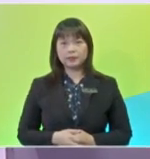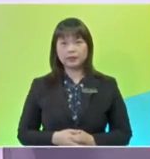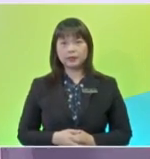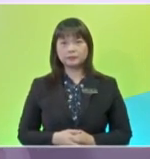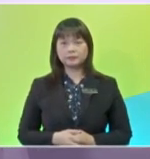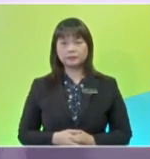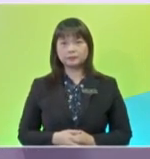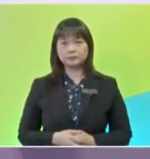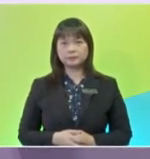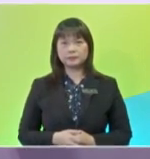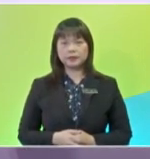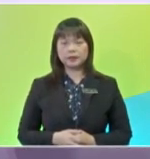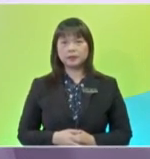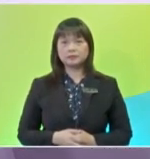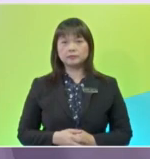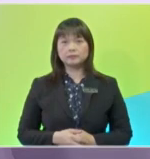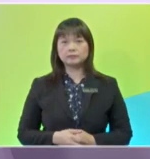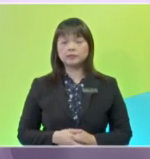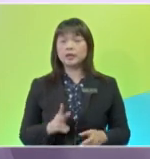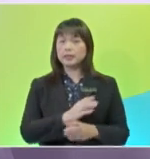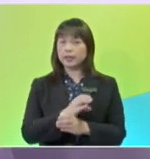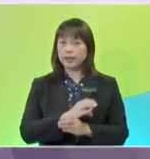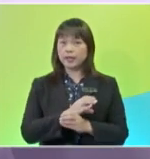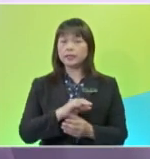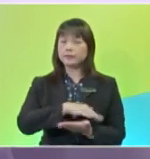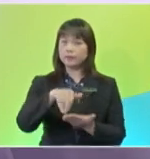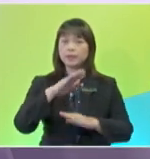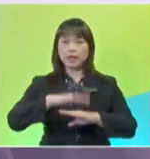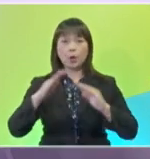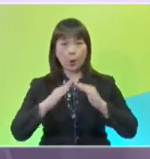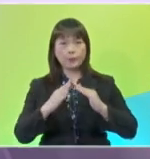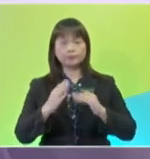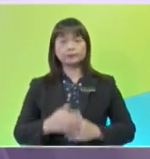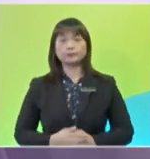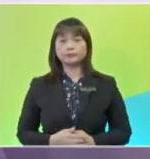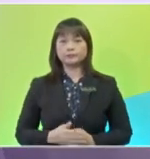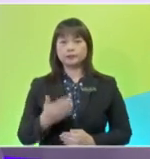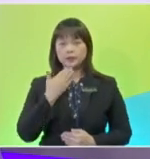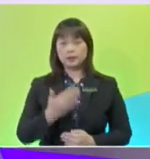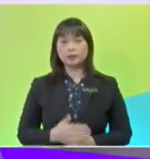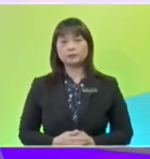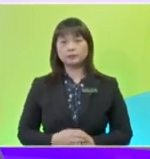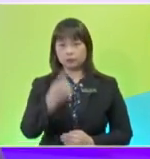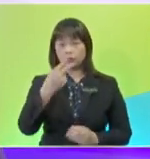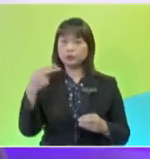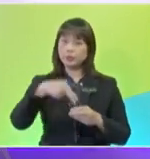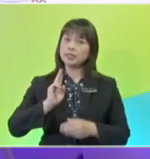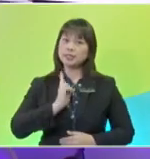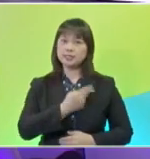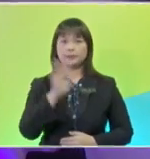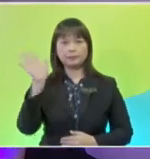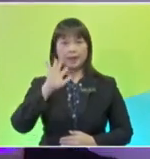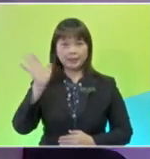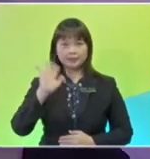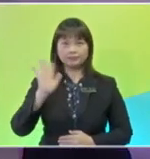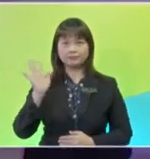With that, take care, people at home. Bye-bye. This is Divya. Thank you for joining us at EduwebTV KPM. Until we meet again. Bye-bye.